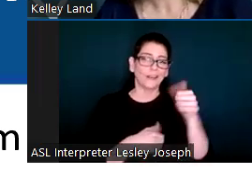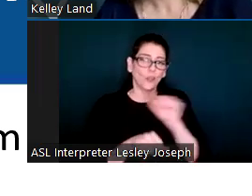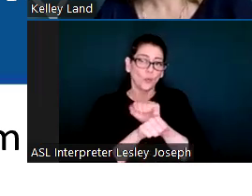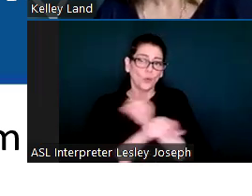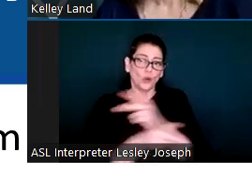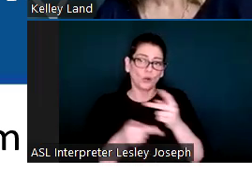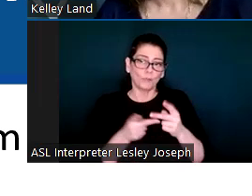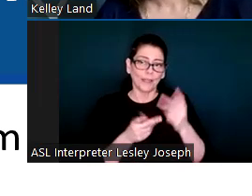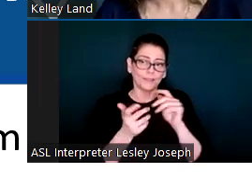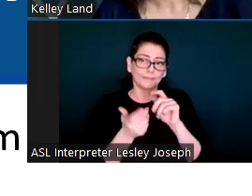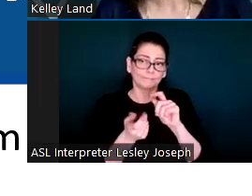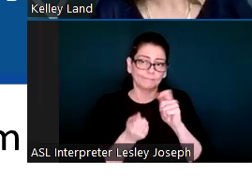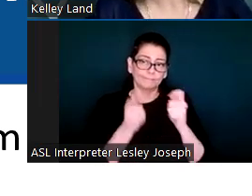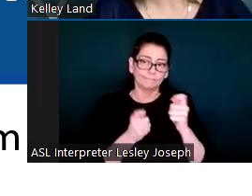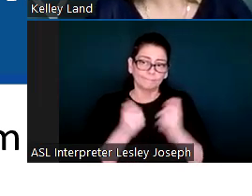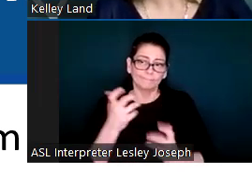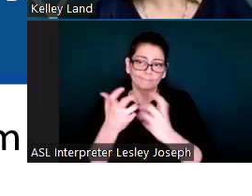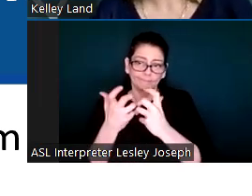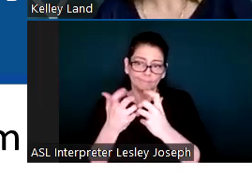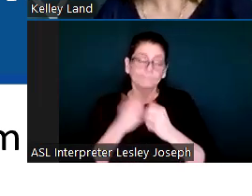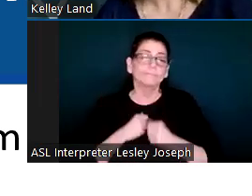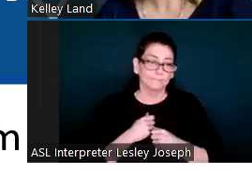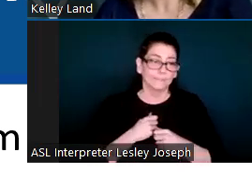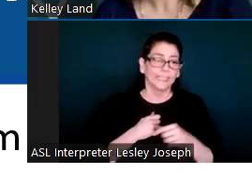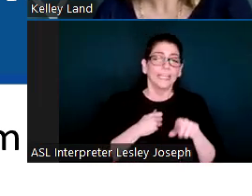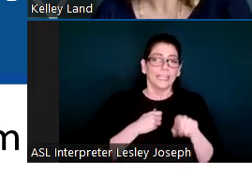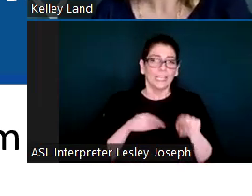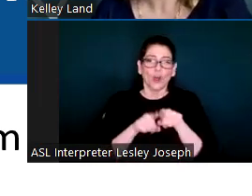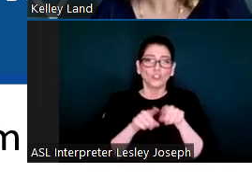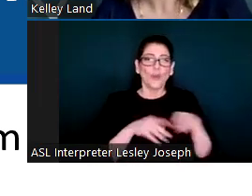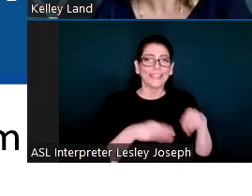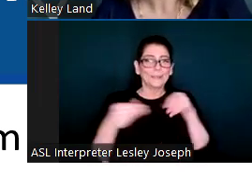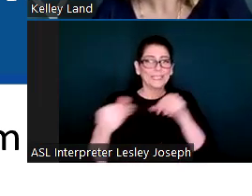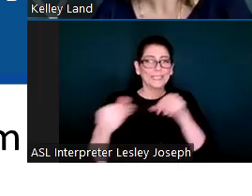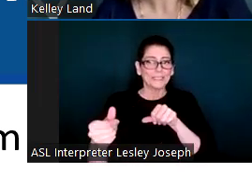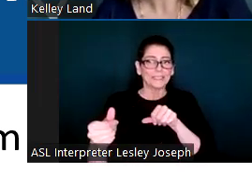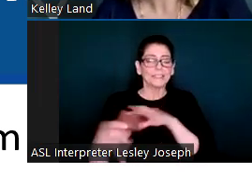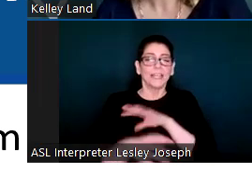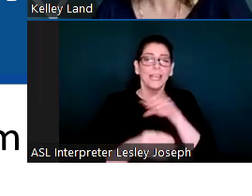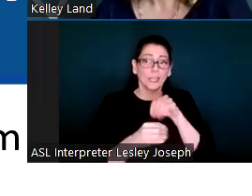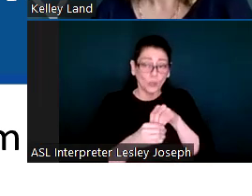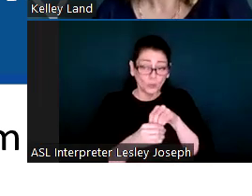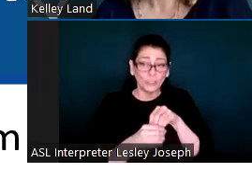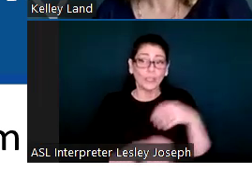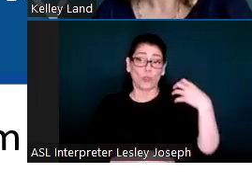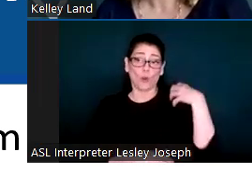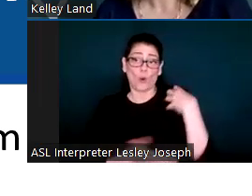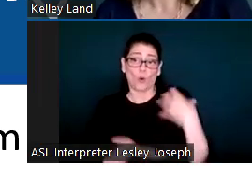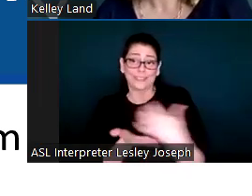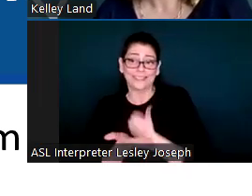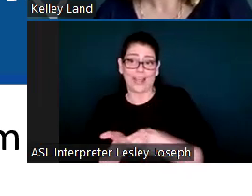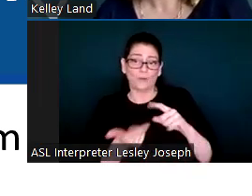accommodations. He also needs some expenses covered, and that would include the job coach's salary, his